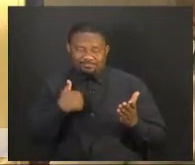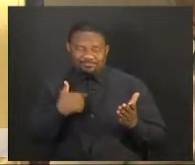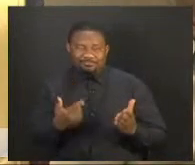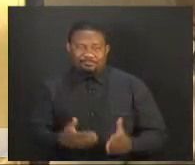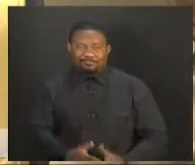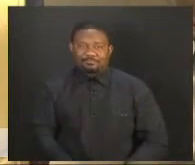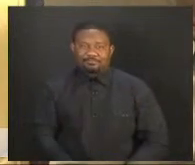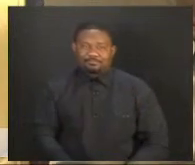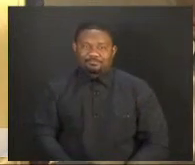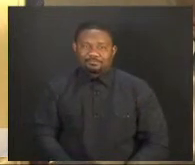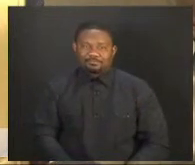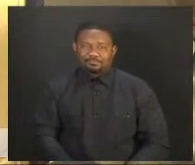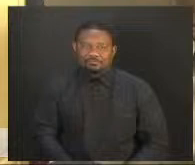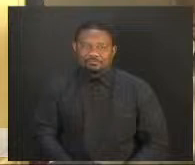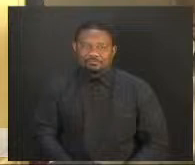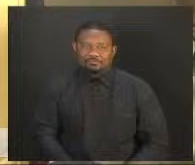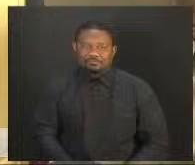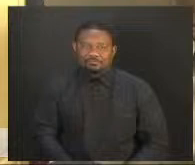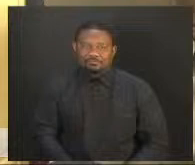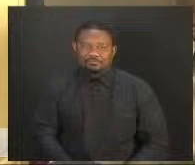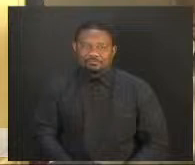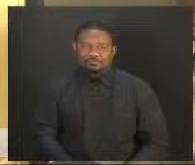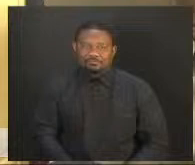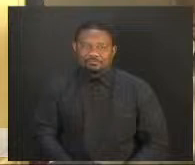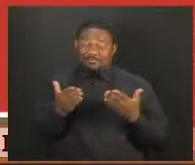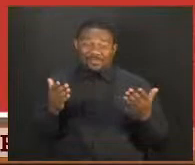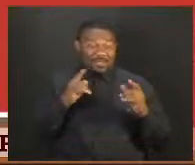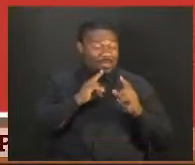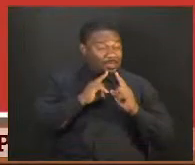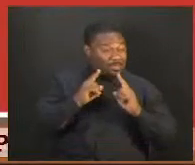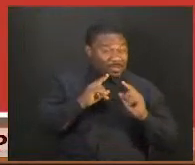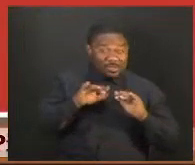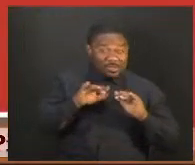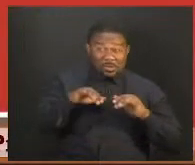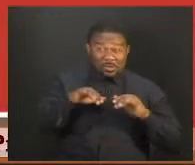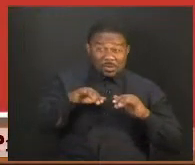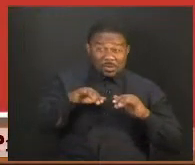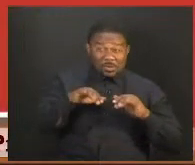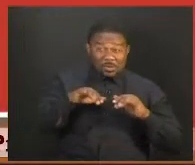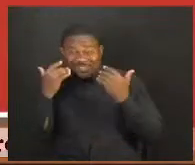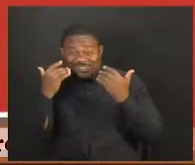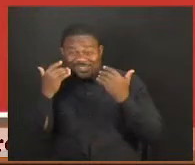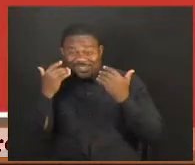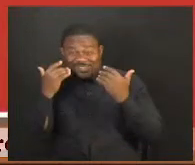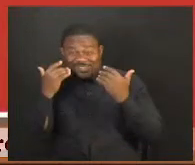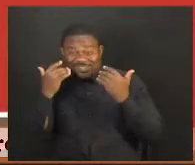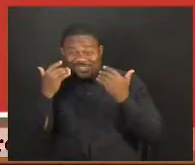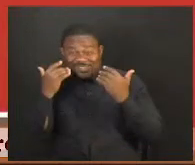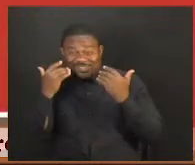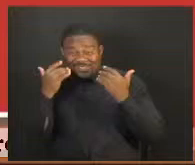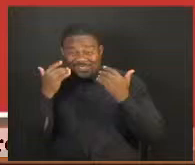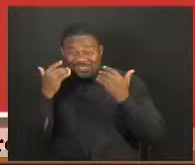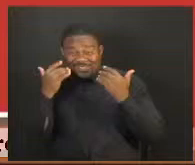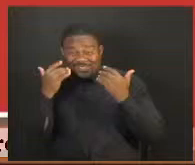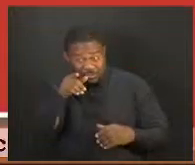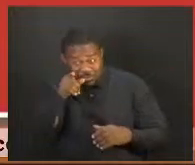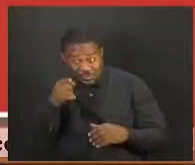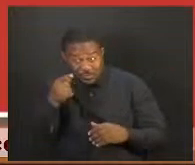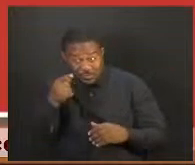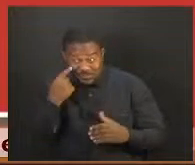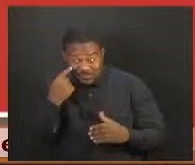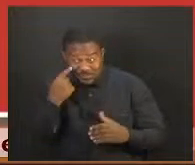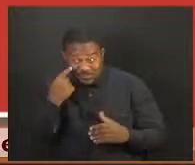Whether you were talking or you were laughing, that's not an issue. The issue is, have you had sight of the